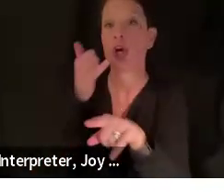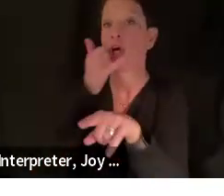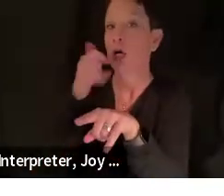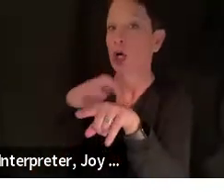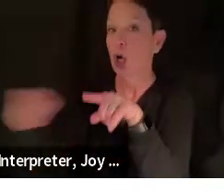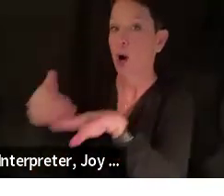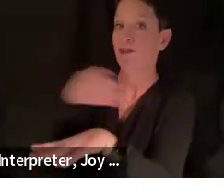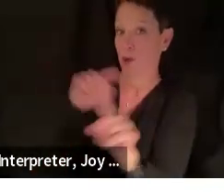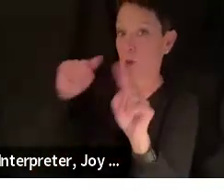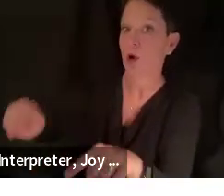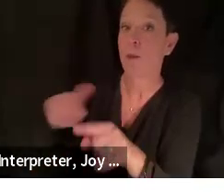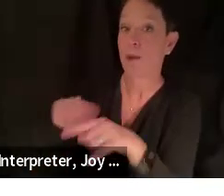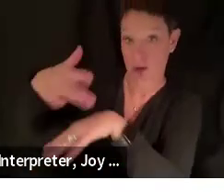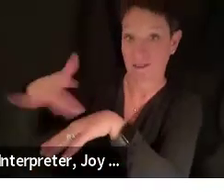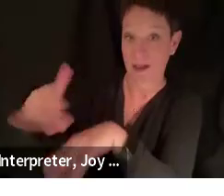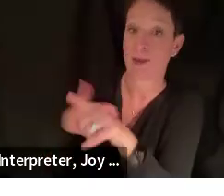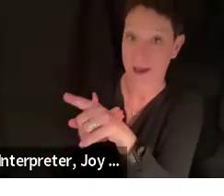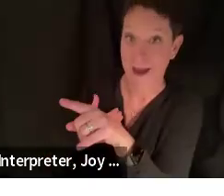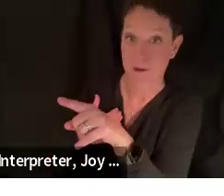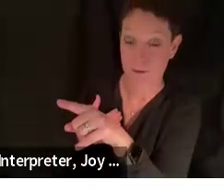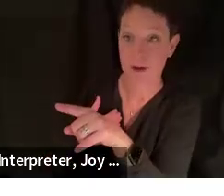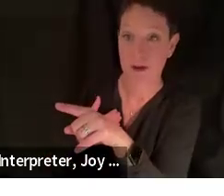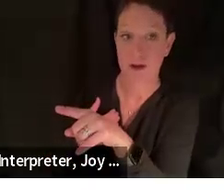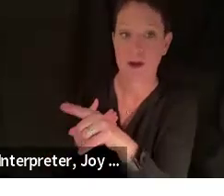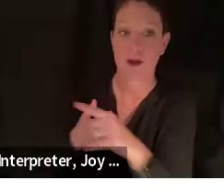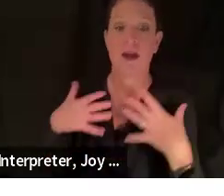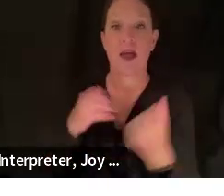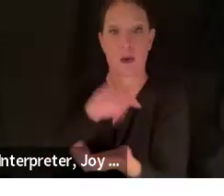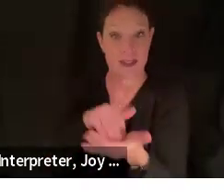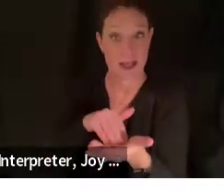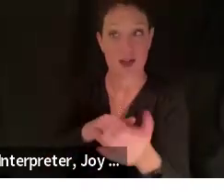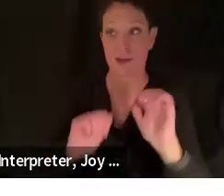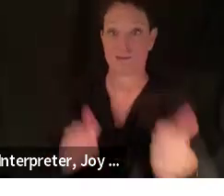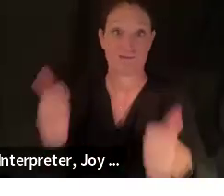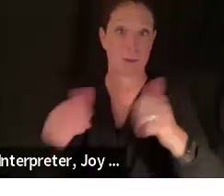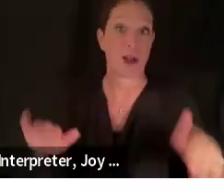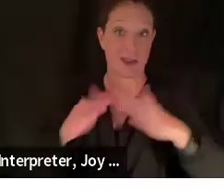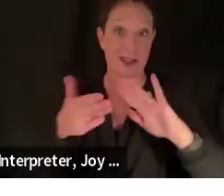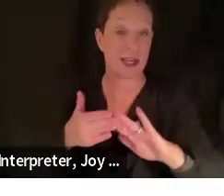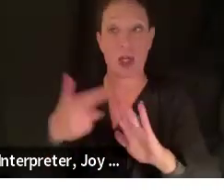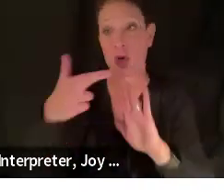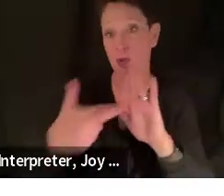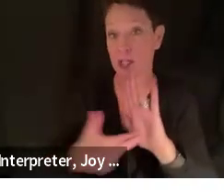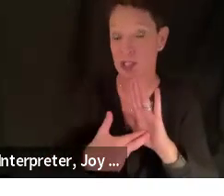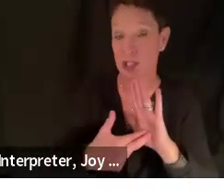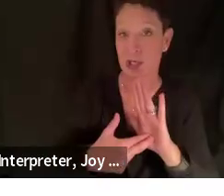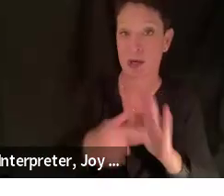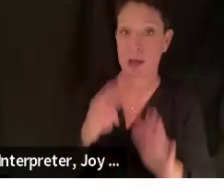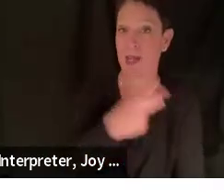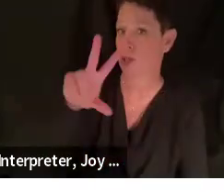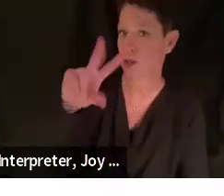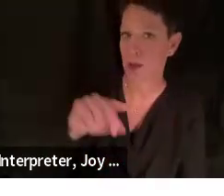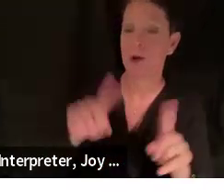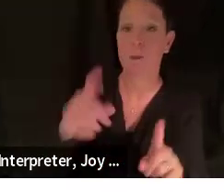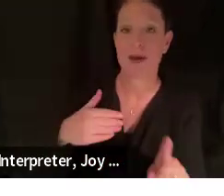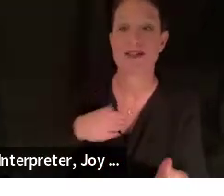ensure availability. You can get vaccinations at the health centers. You don't need to be a registered patient. But you do